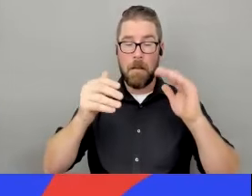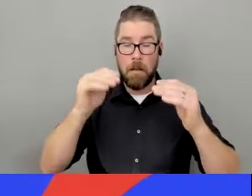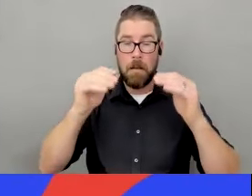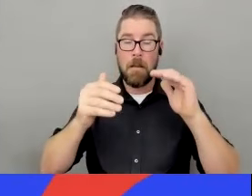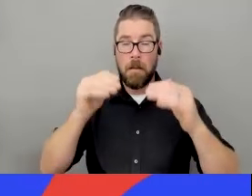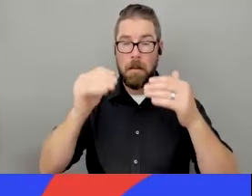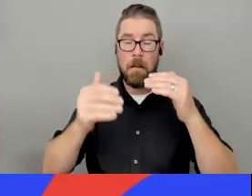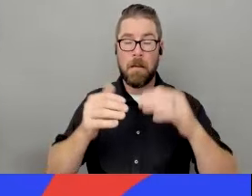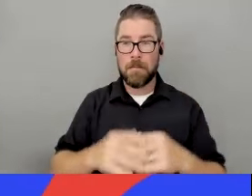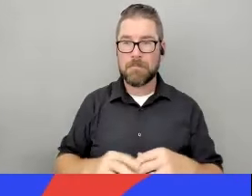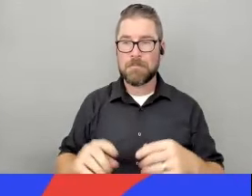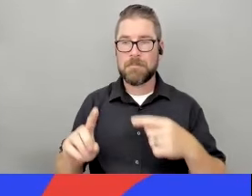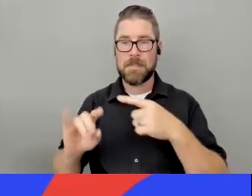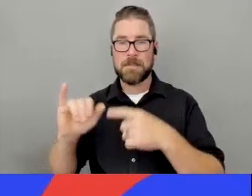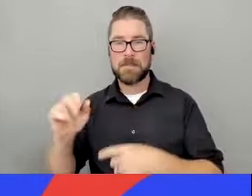want our food.